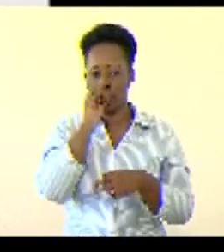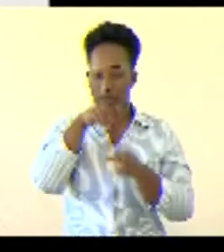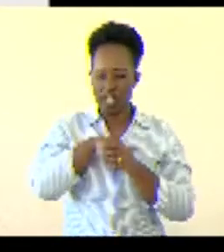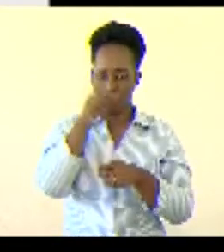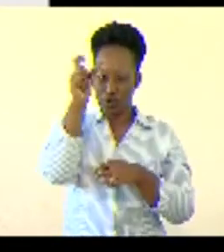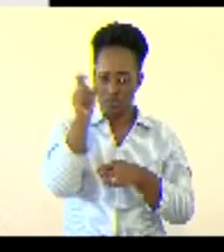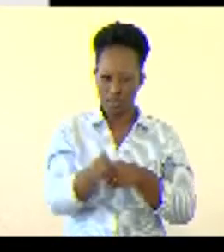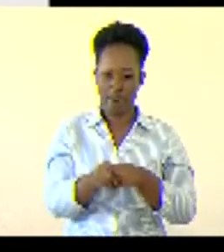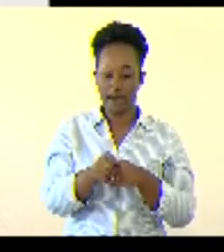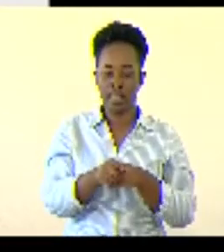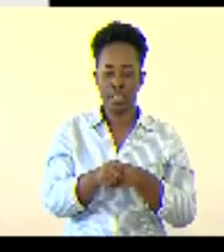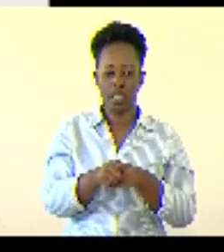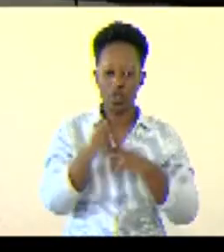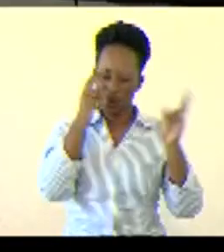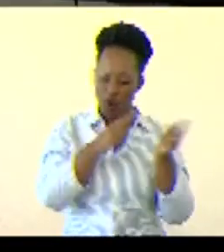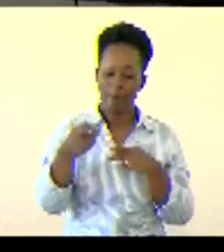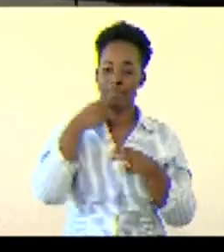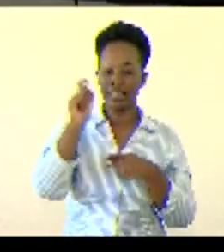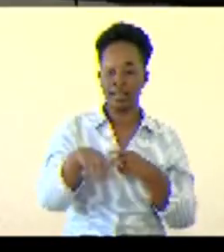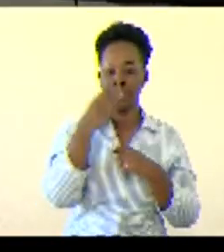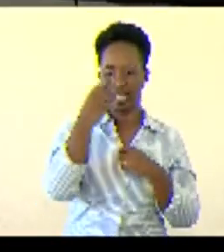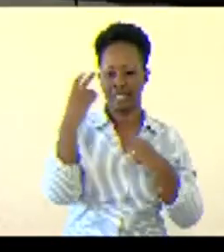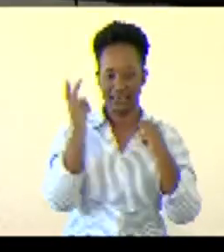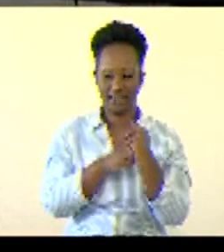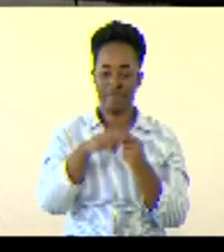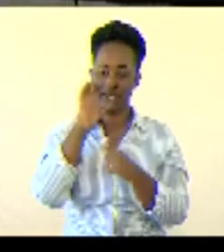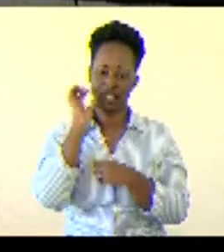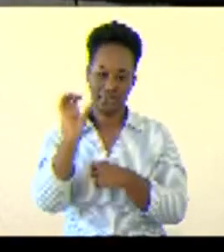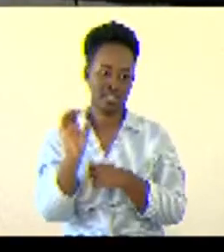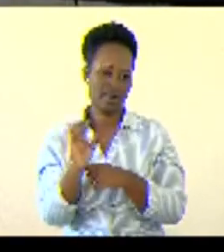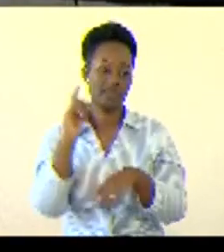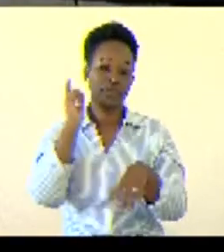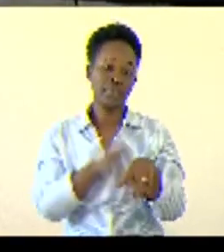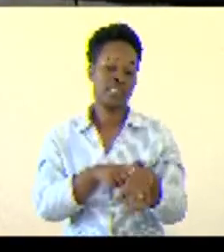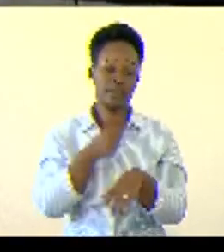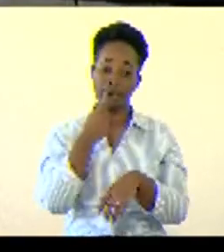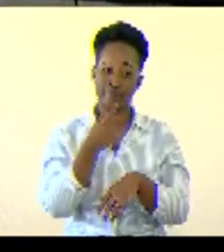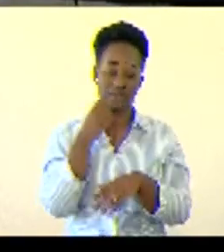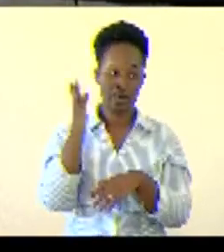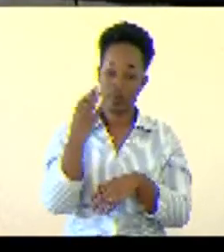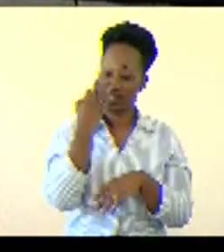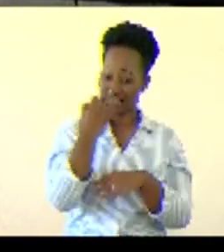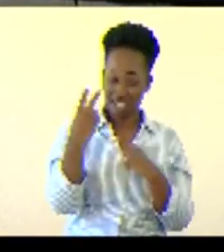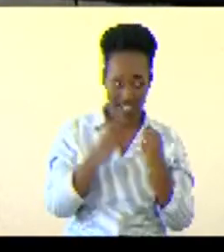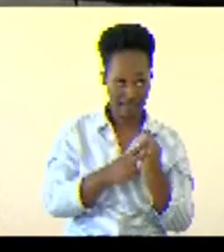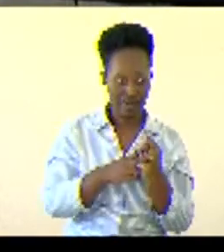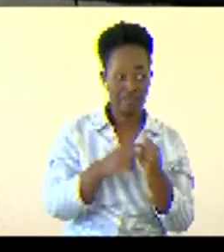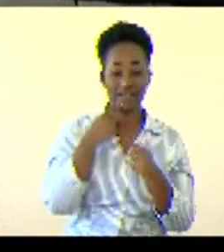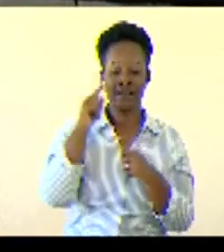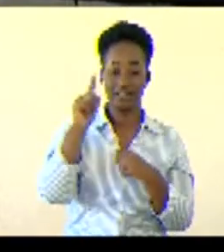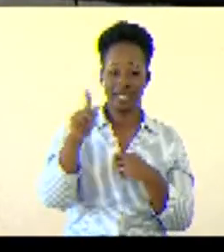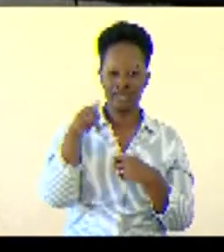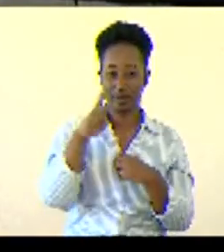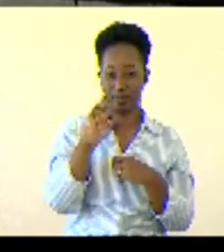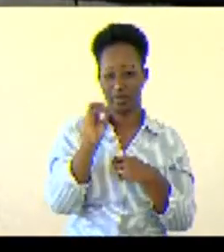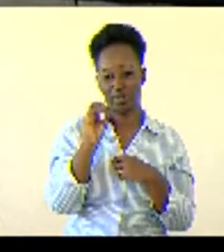it means that the normal temperature is 37 degrees Celsius. When it is below that, it means that these protein carriers is